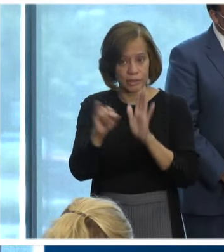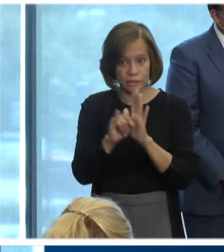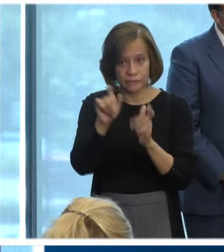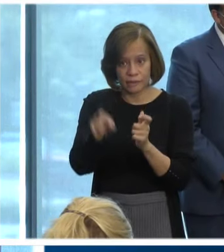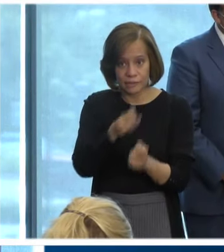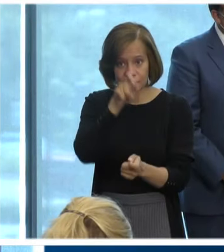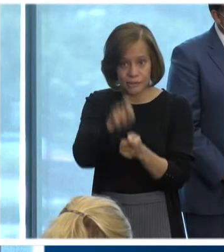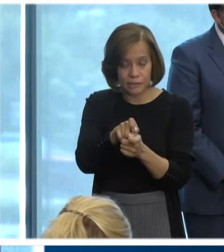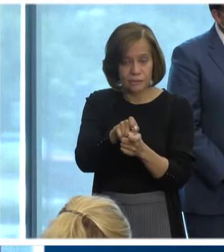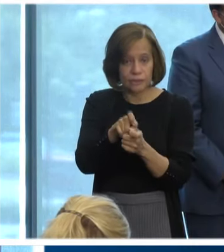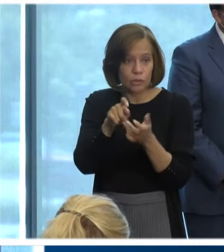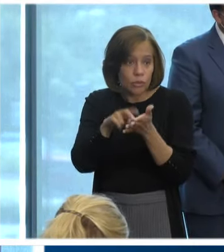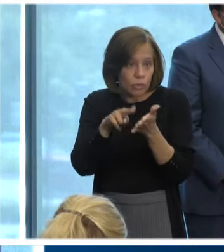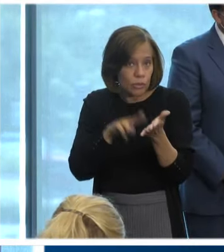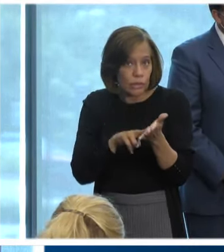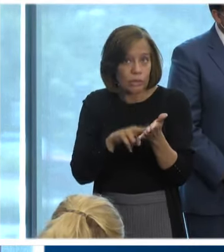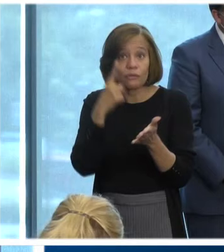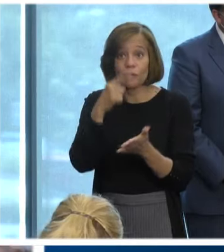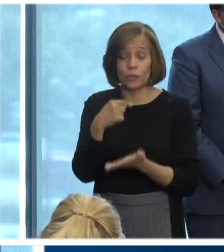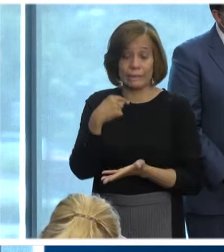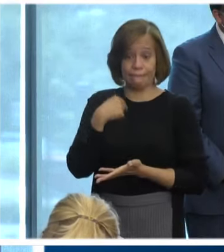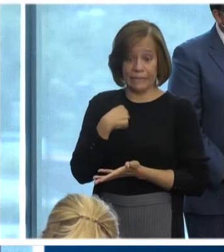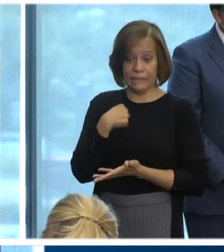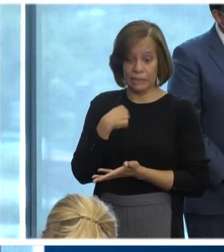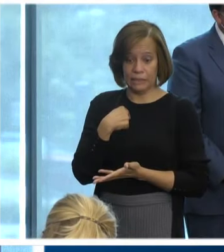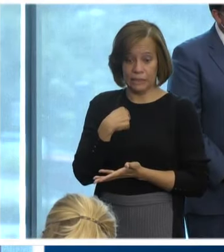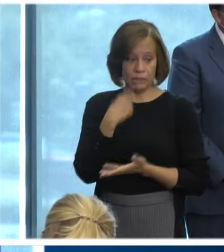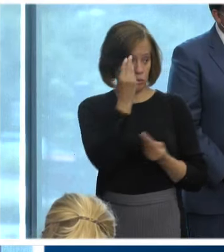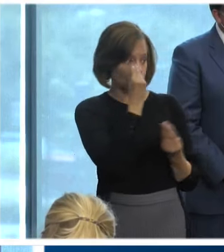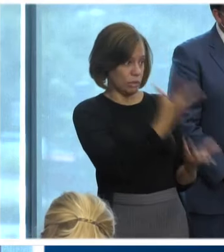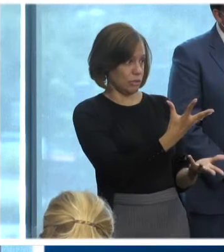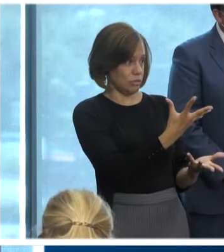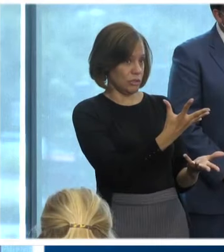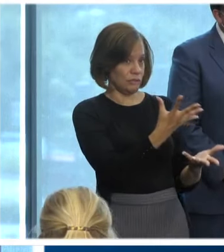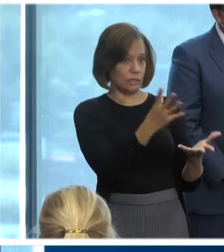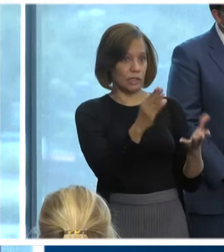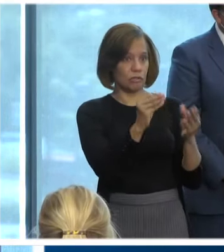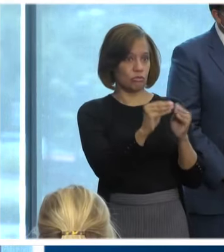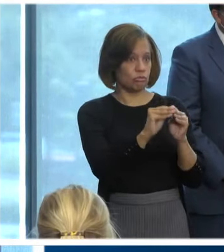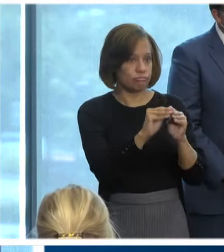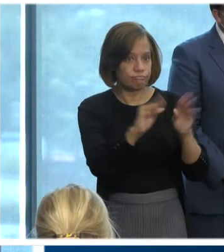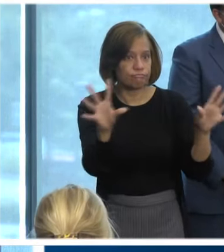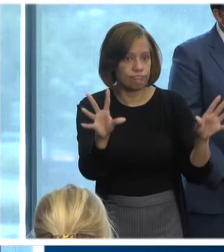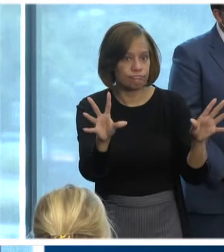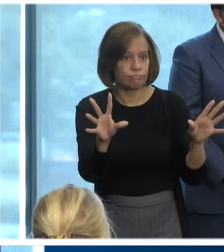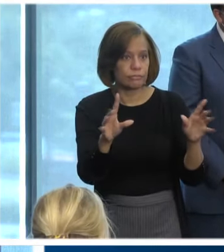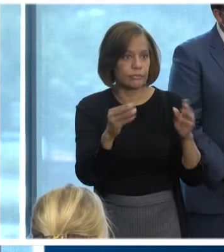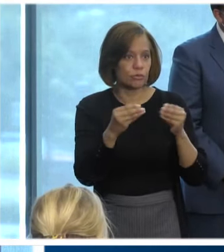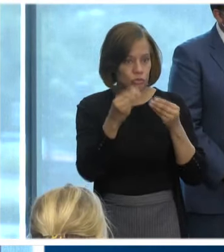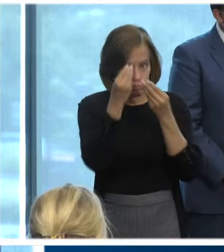specific record for me to tell the chief to release that specific record.